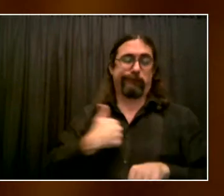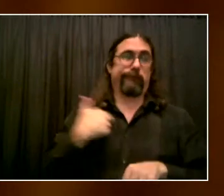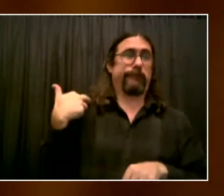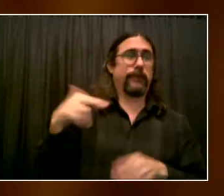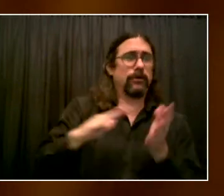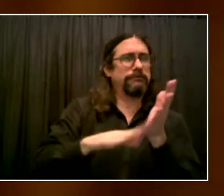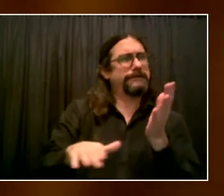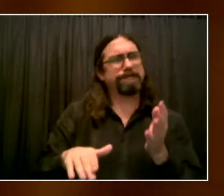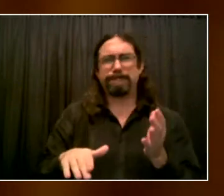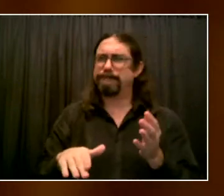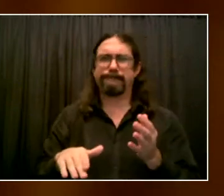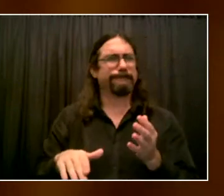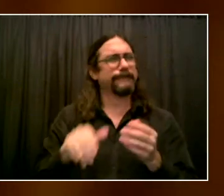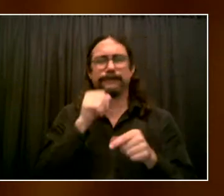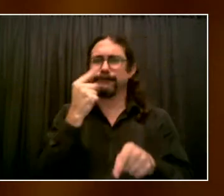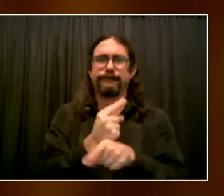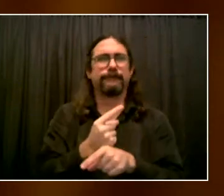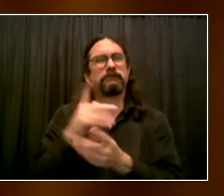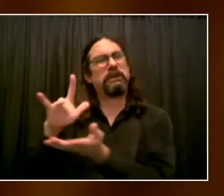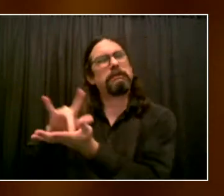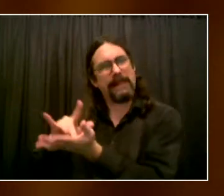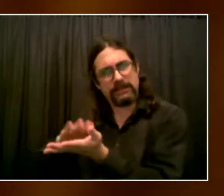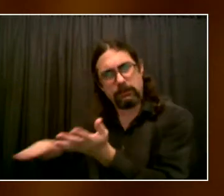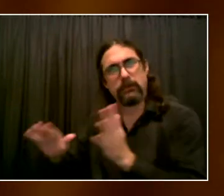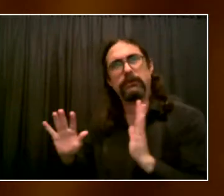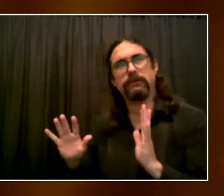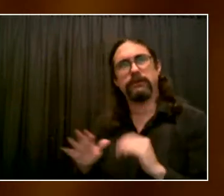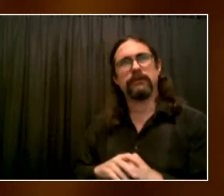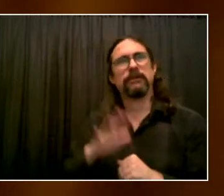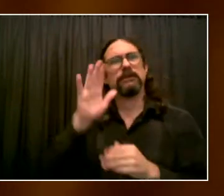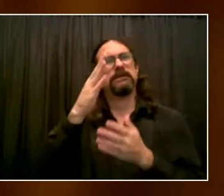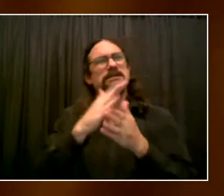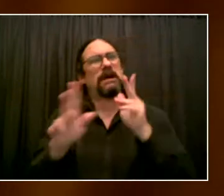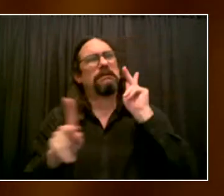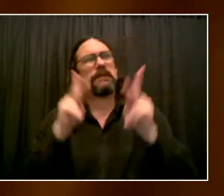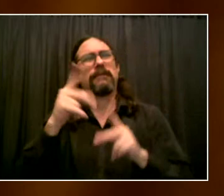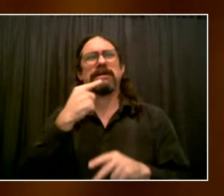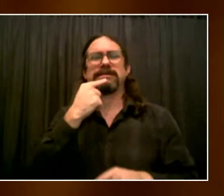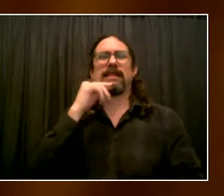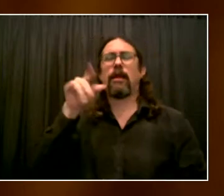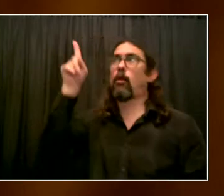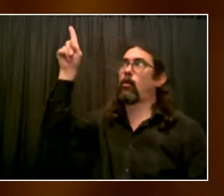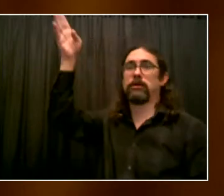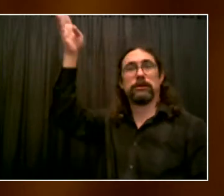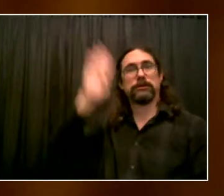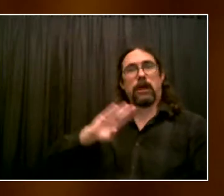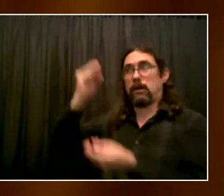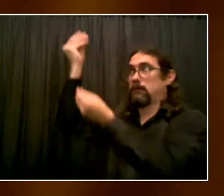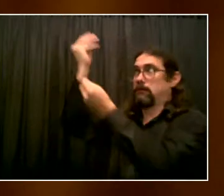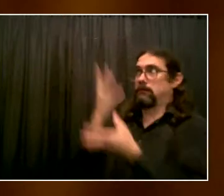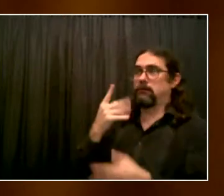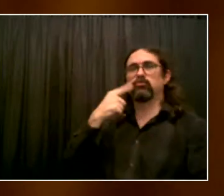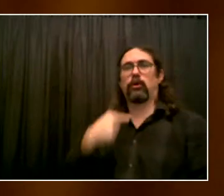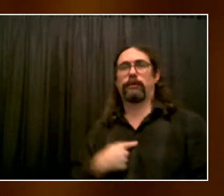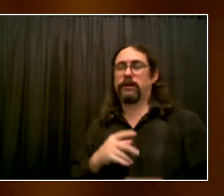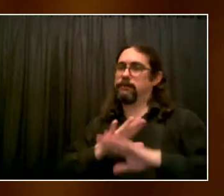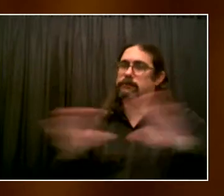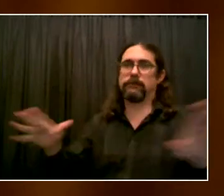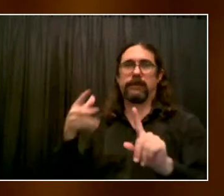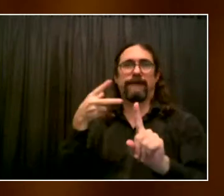our laws. And endangering your fellow New Yorkers with this virus is one of